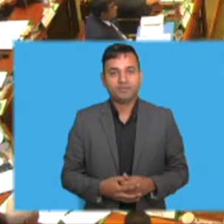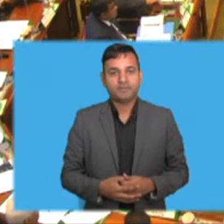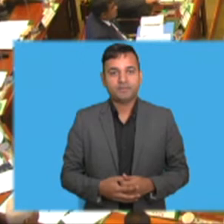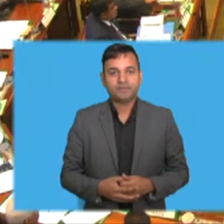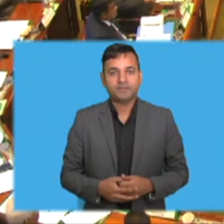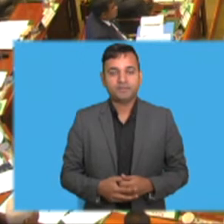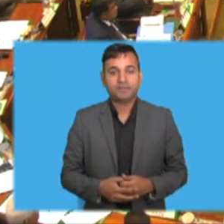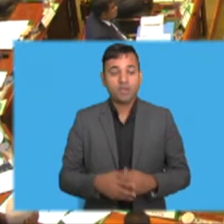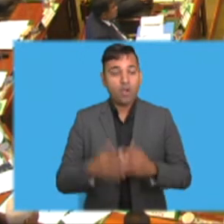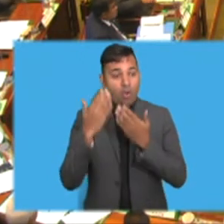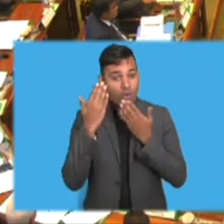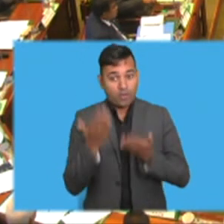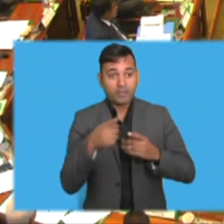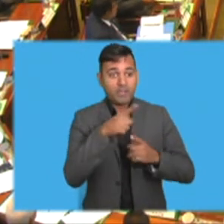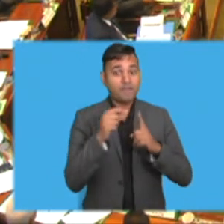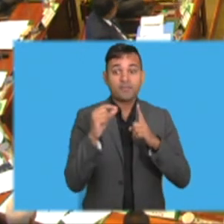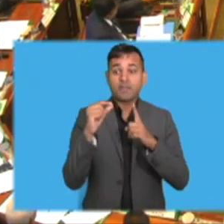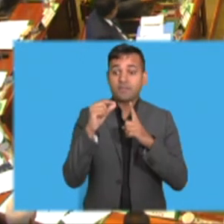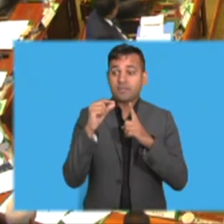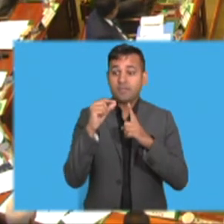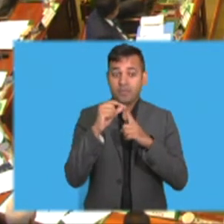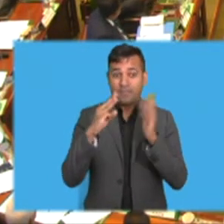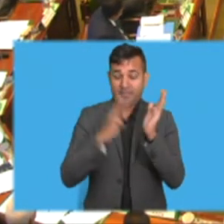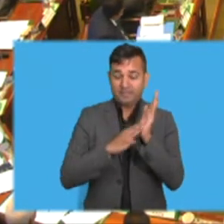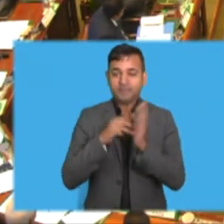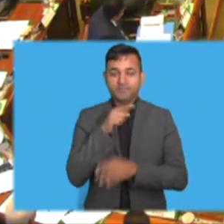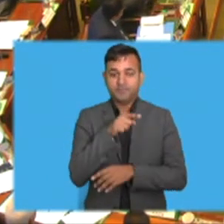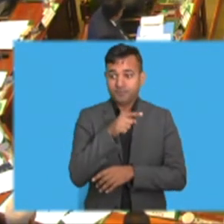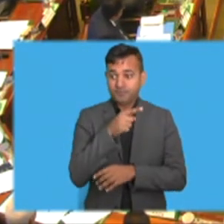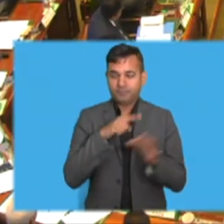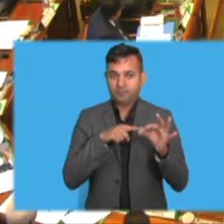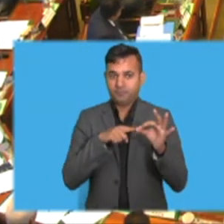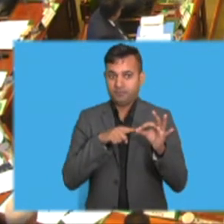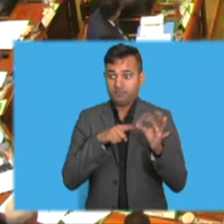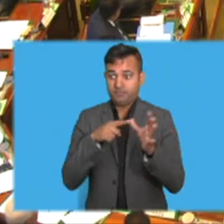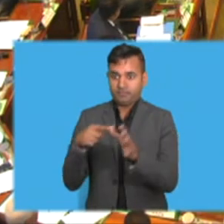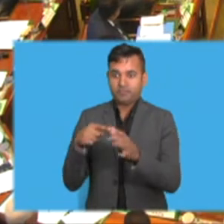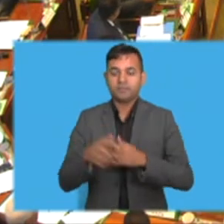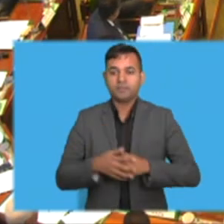Honorable Prime Minister. You don't let the moral authority talk. Keep quiet. You keep quiet.